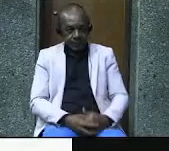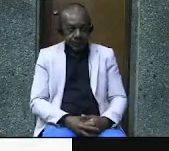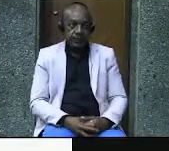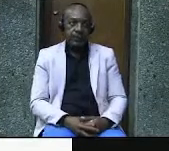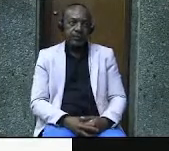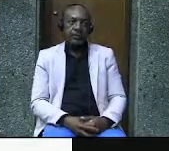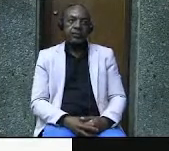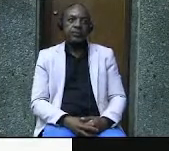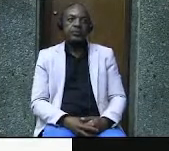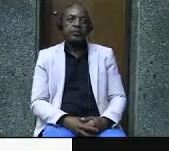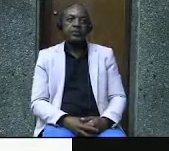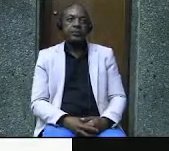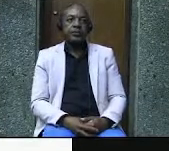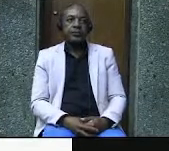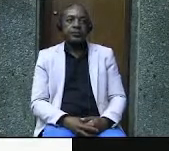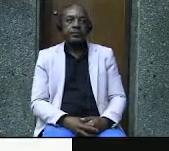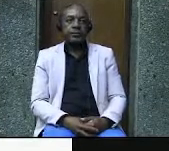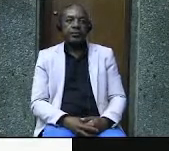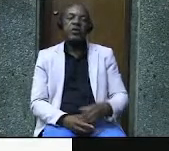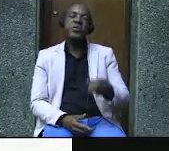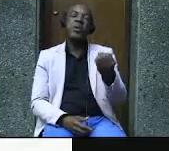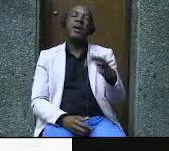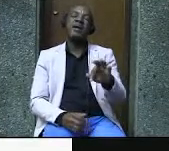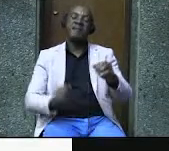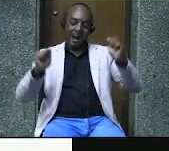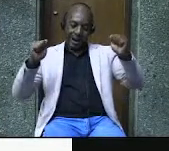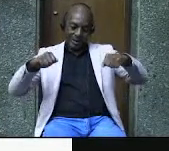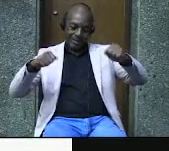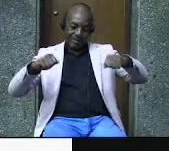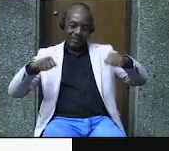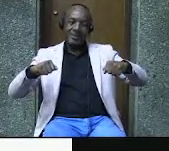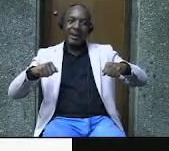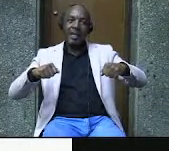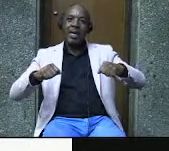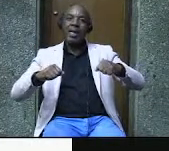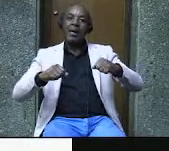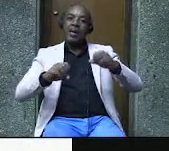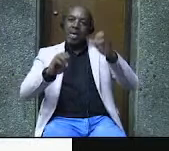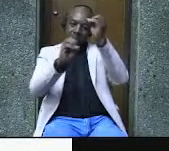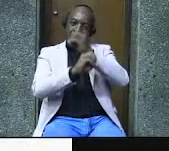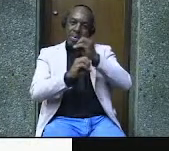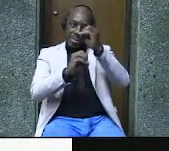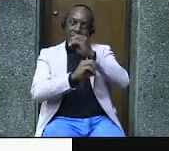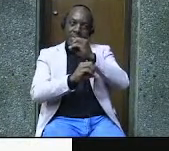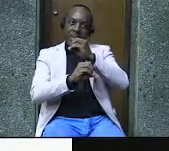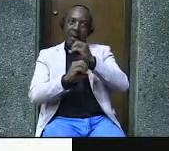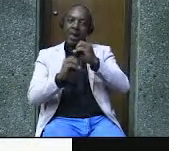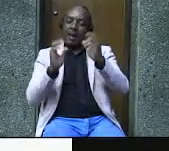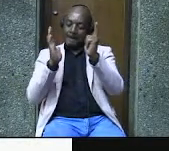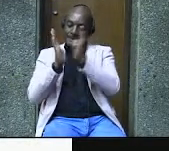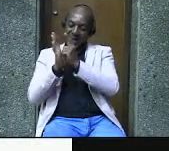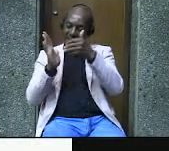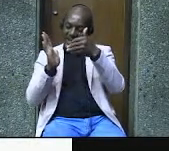Where there is no agreement reached, the bill requires us to follow mediation